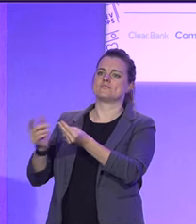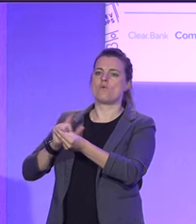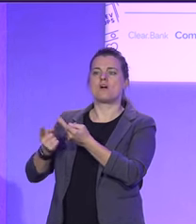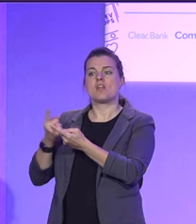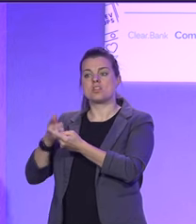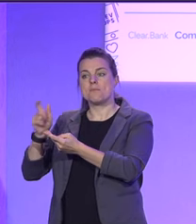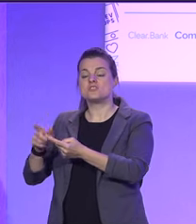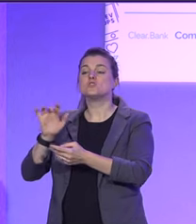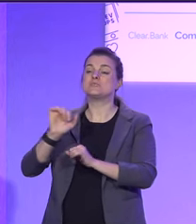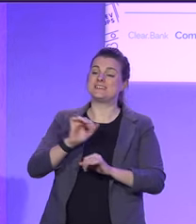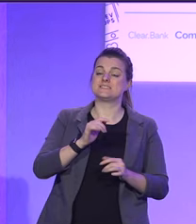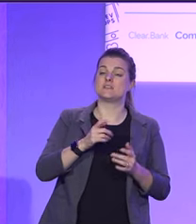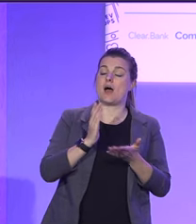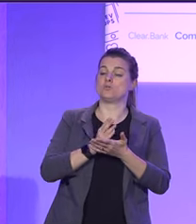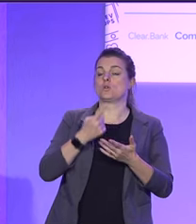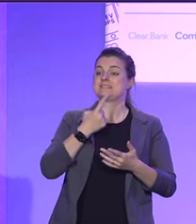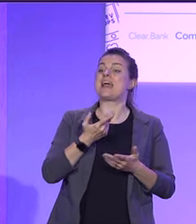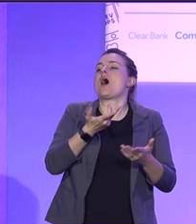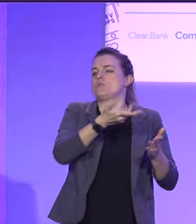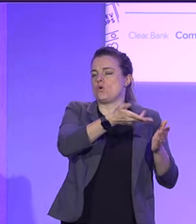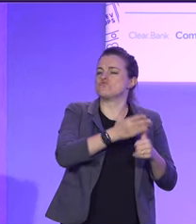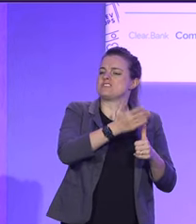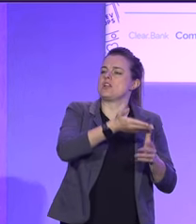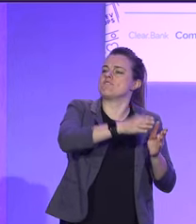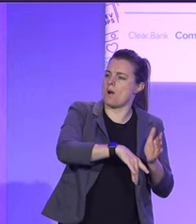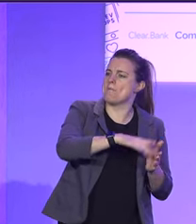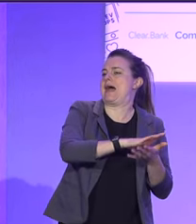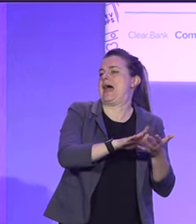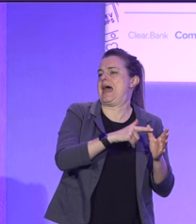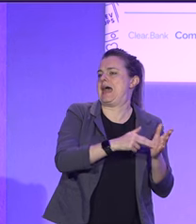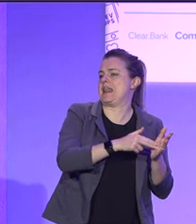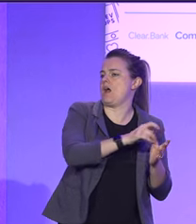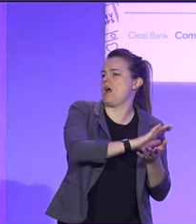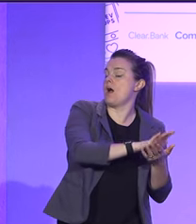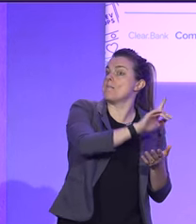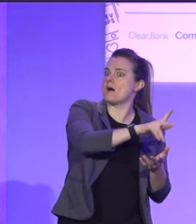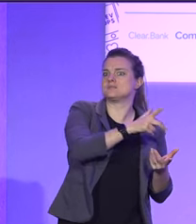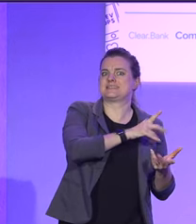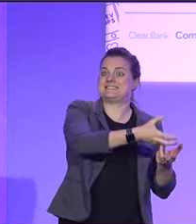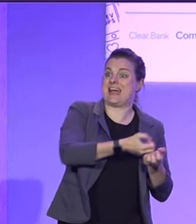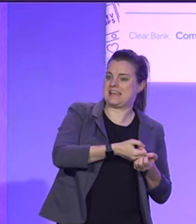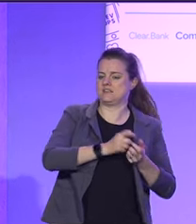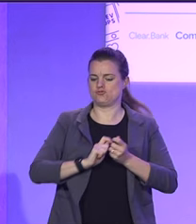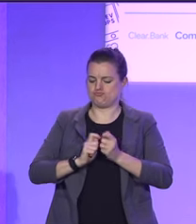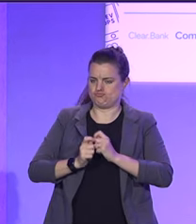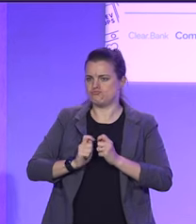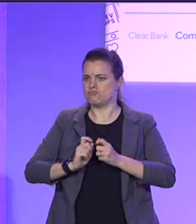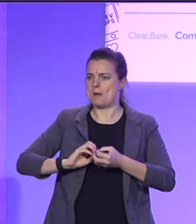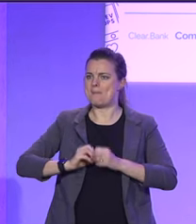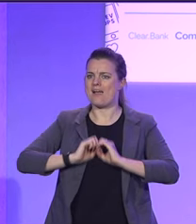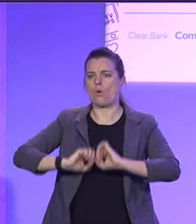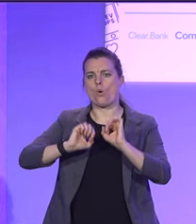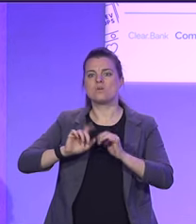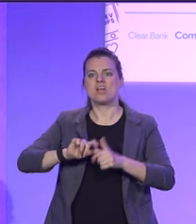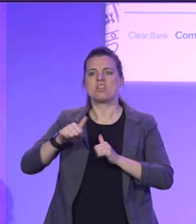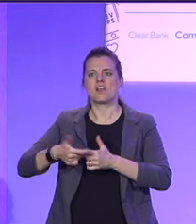actually really important and you should get involved in the community. And again, that allows you to exercise those skills of, you know,